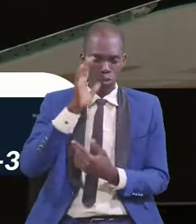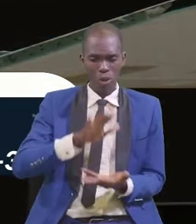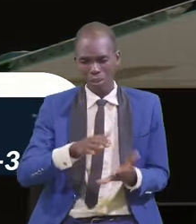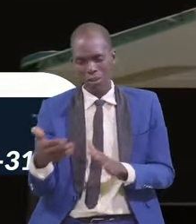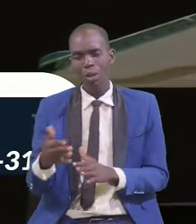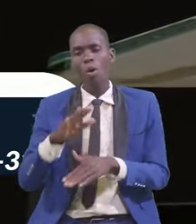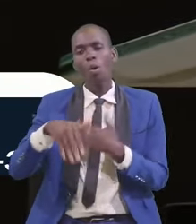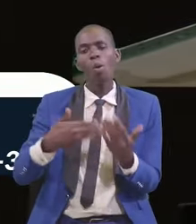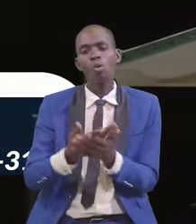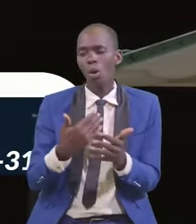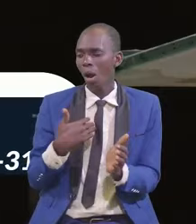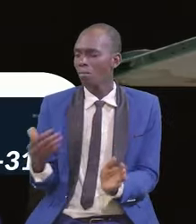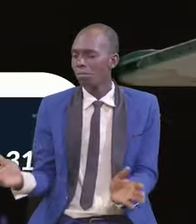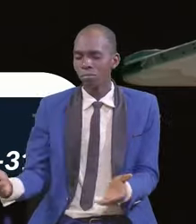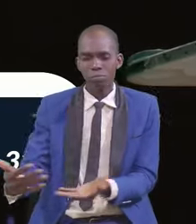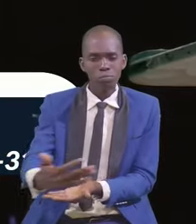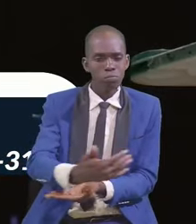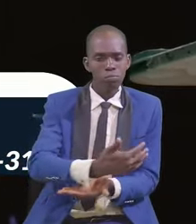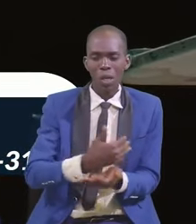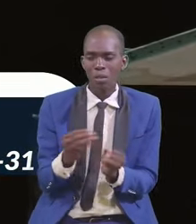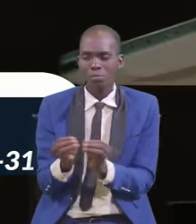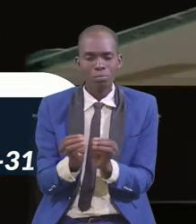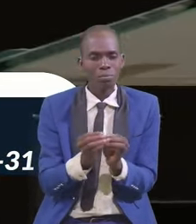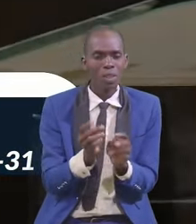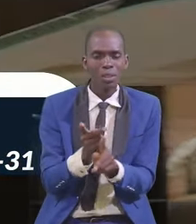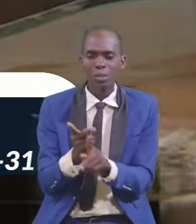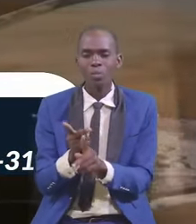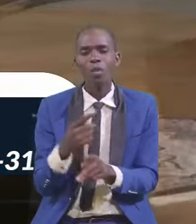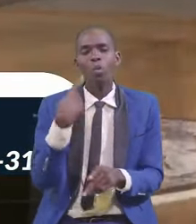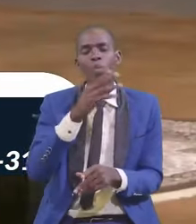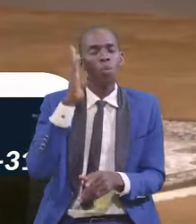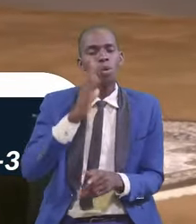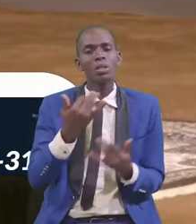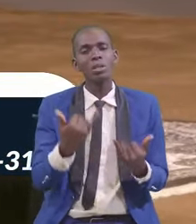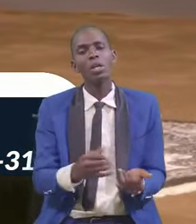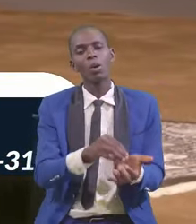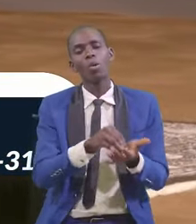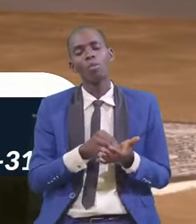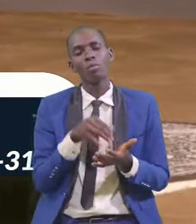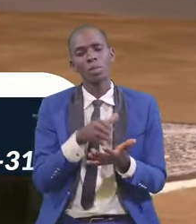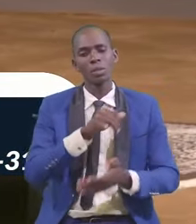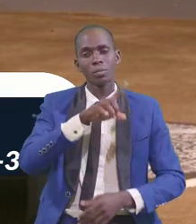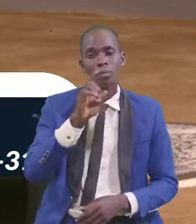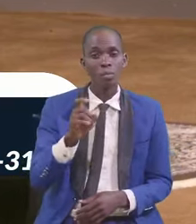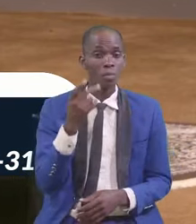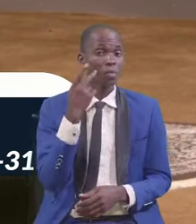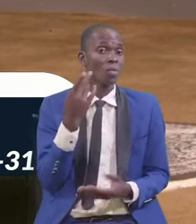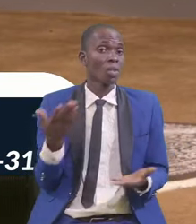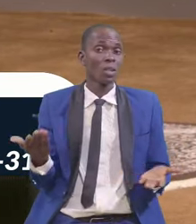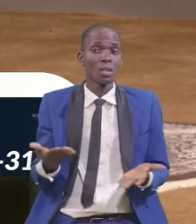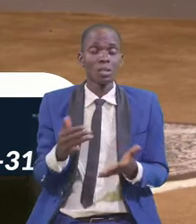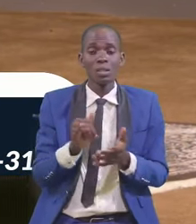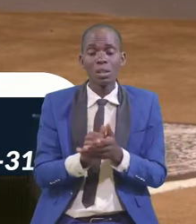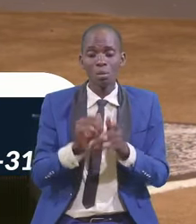you have gathered together so is he that is rich in the things of this world and is not